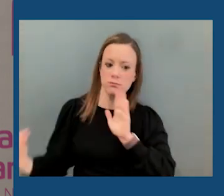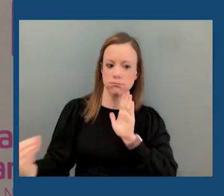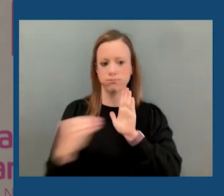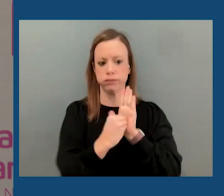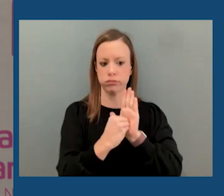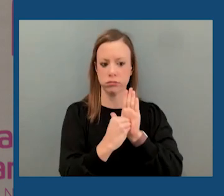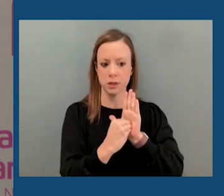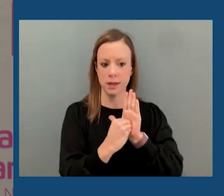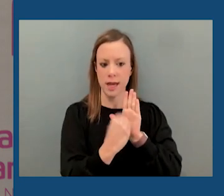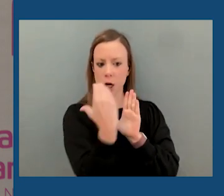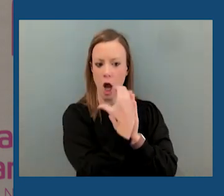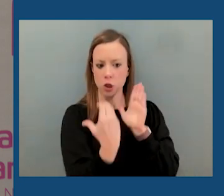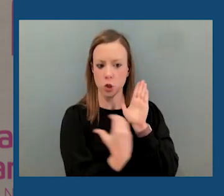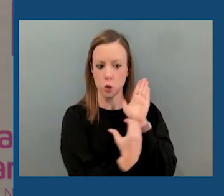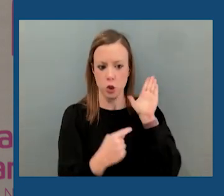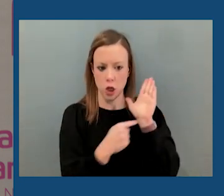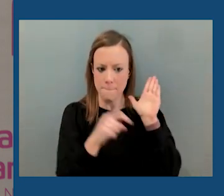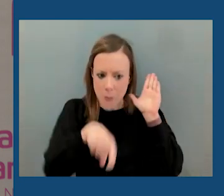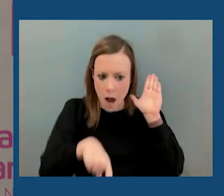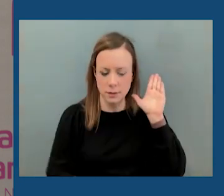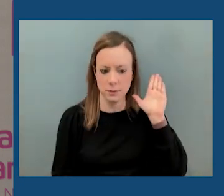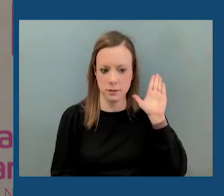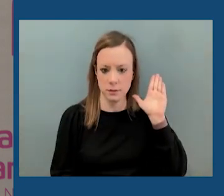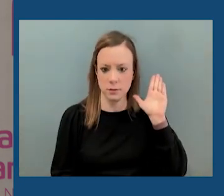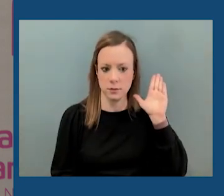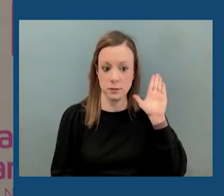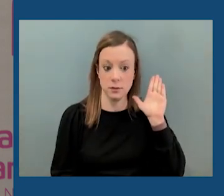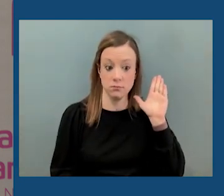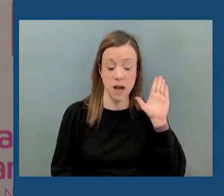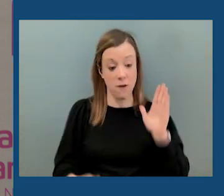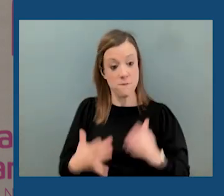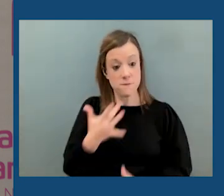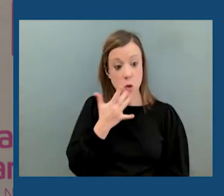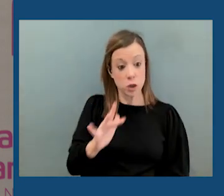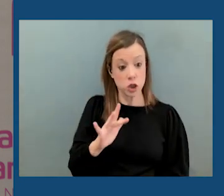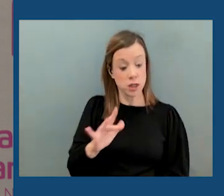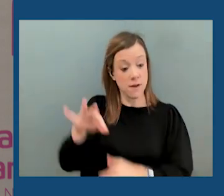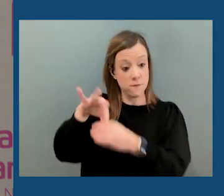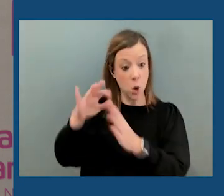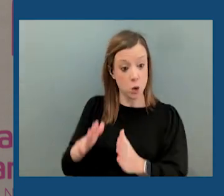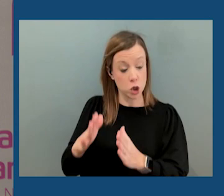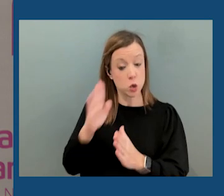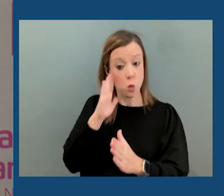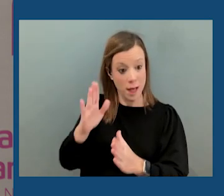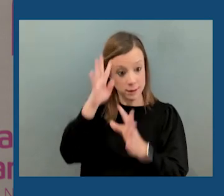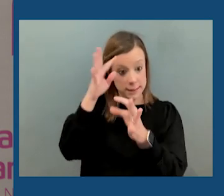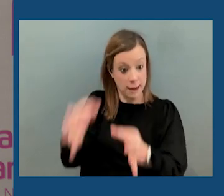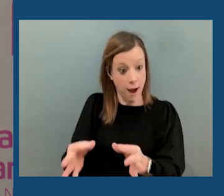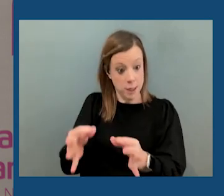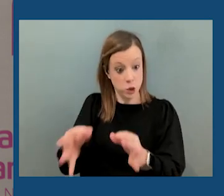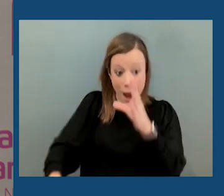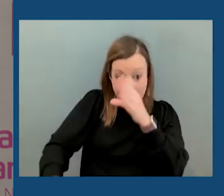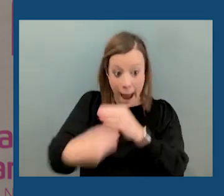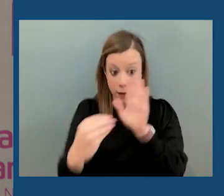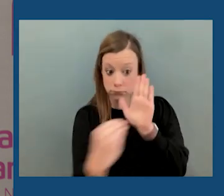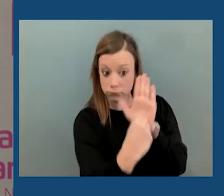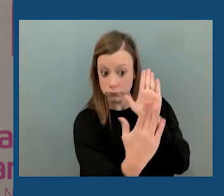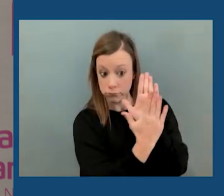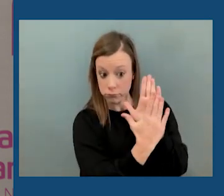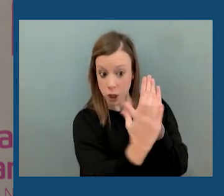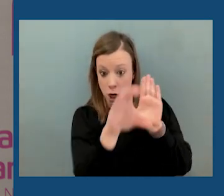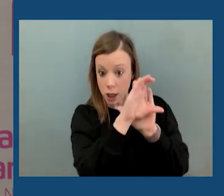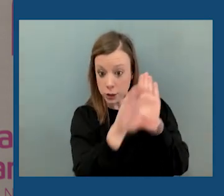fortunately enough, voters will have that ability to make that decision this year. Have a feeling I know how it's going to turn